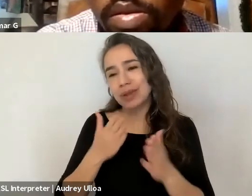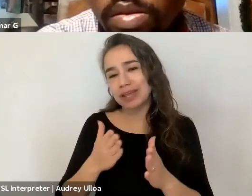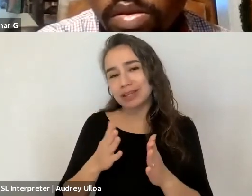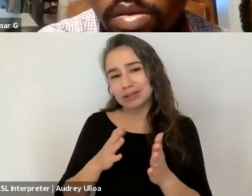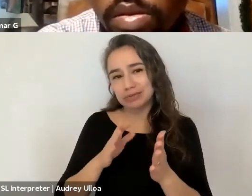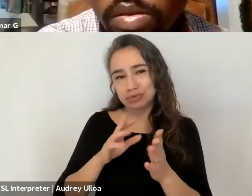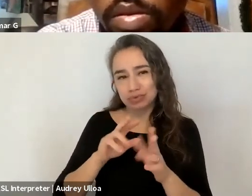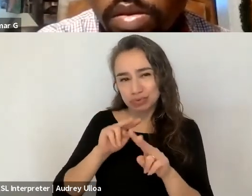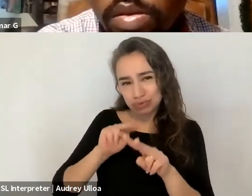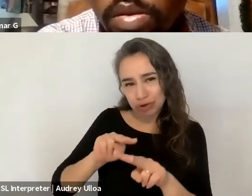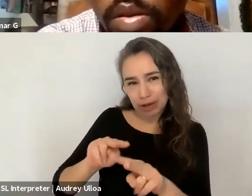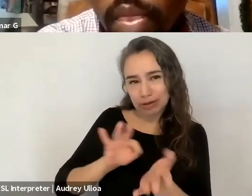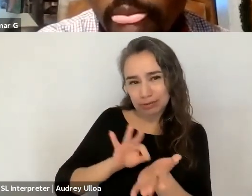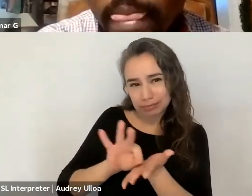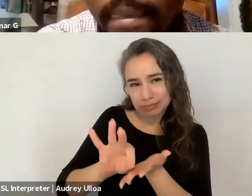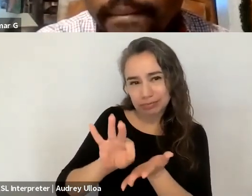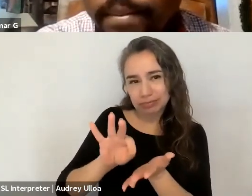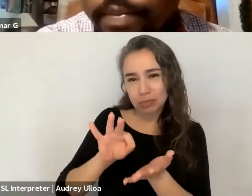of engagement.